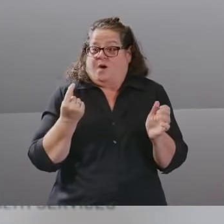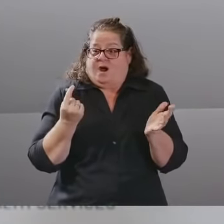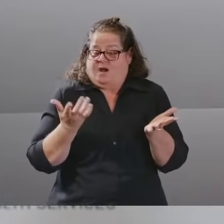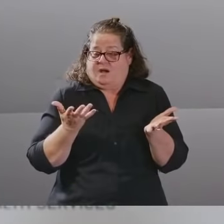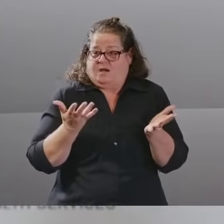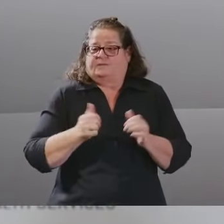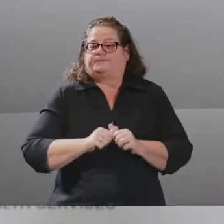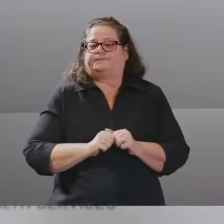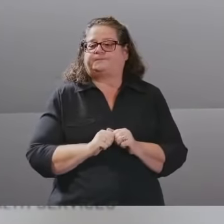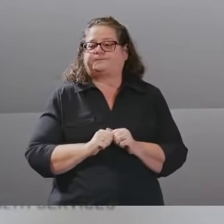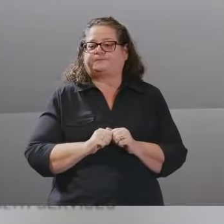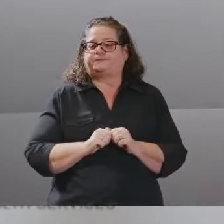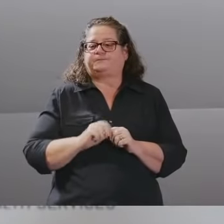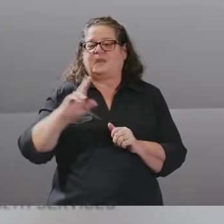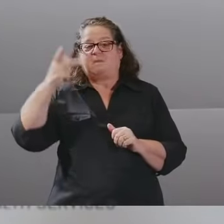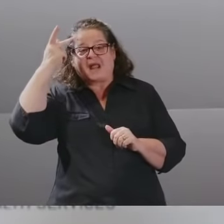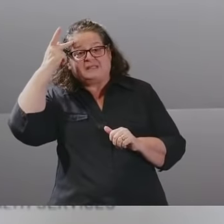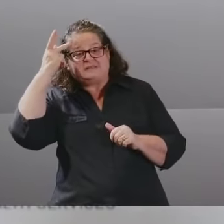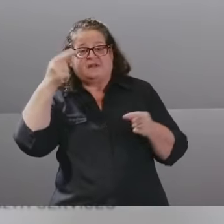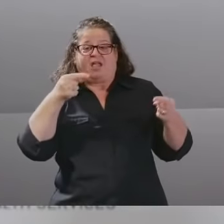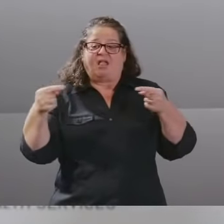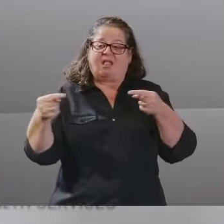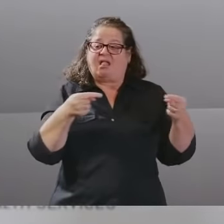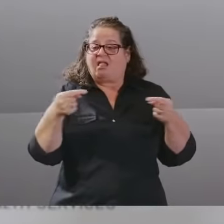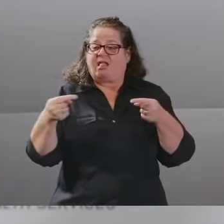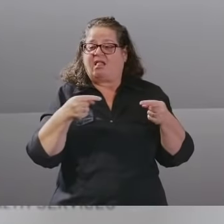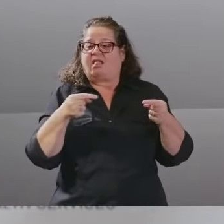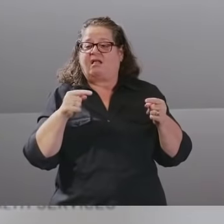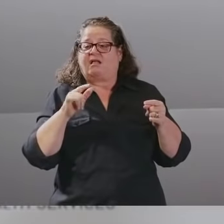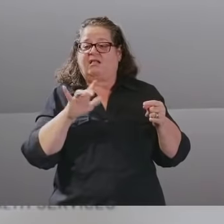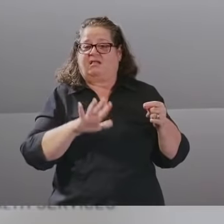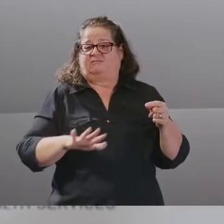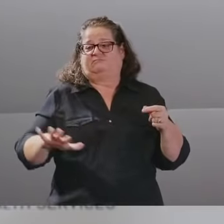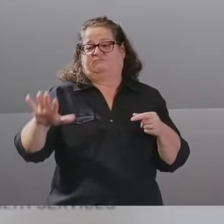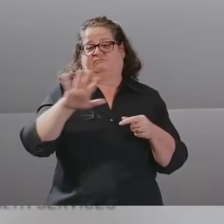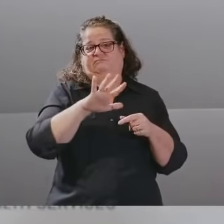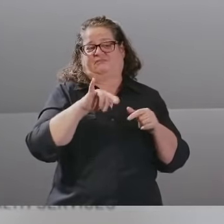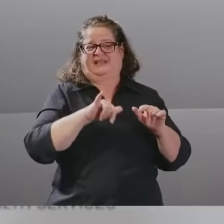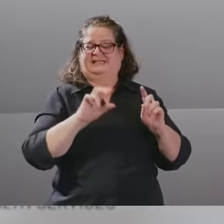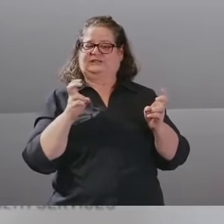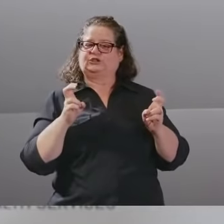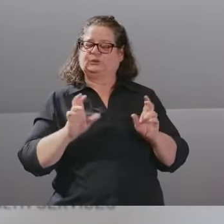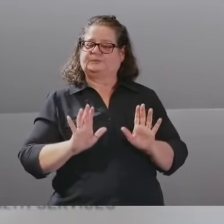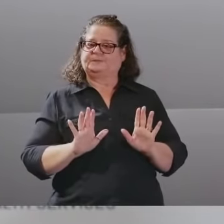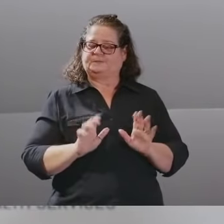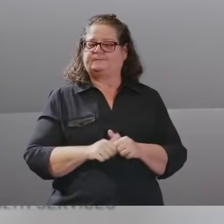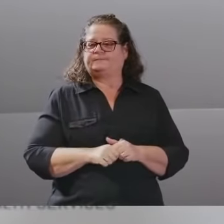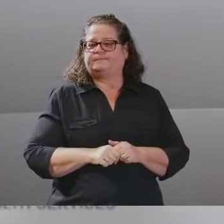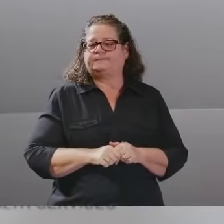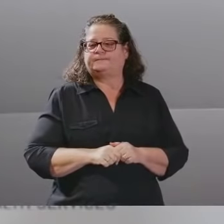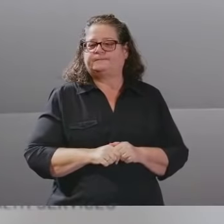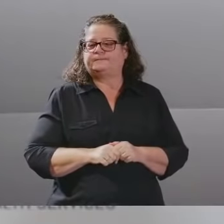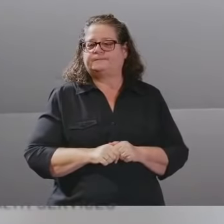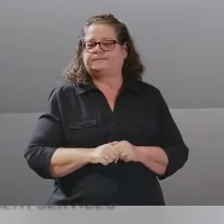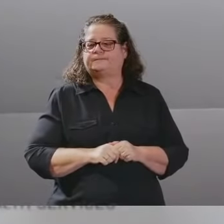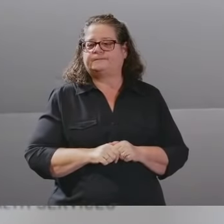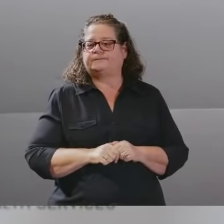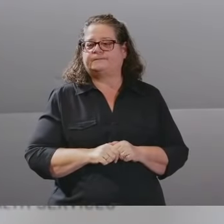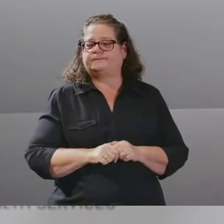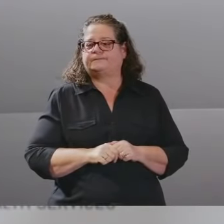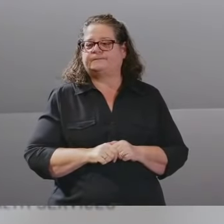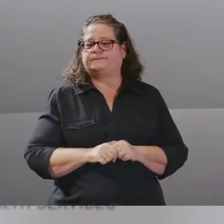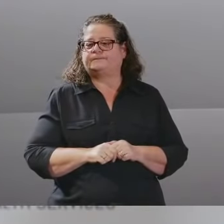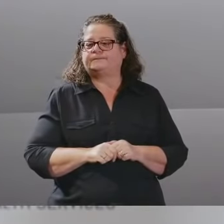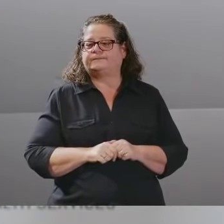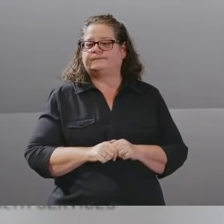and politics that have happened around this issue. So to me, the pinnacle is